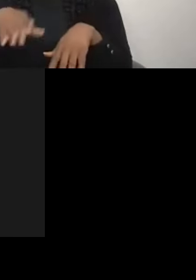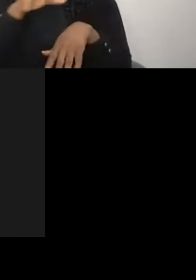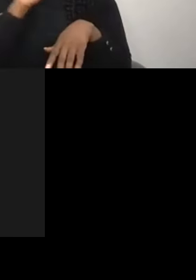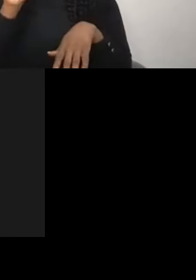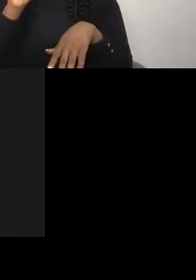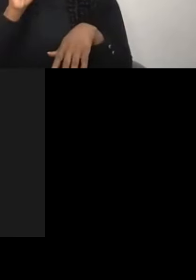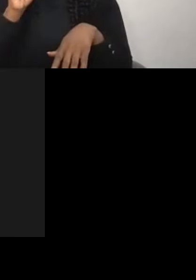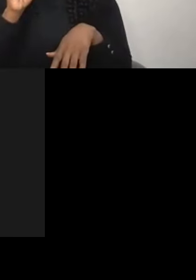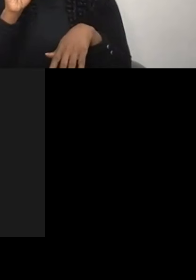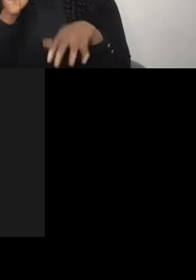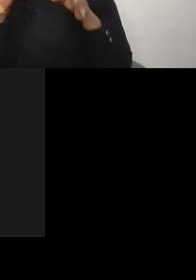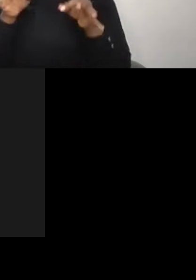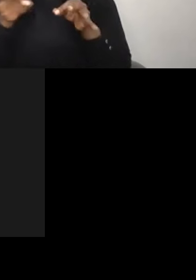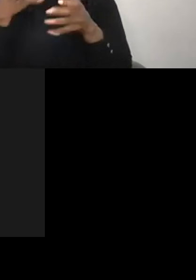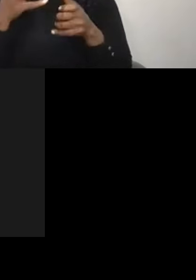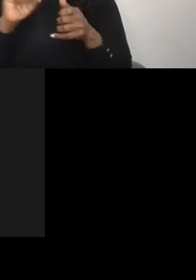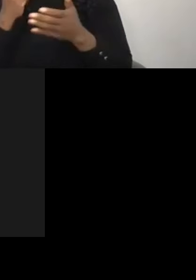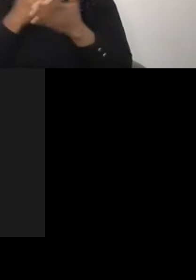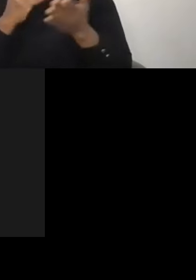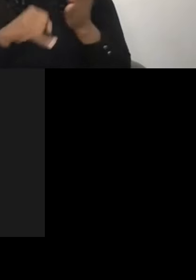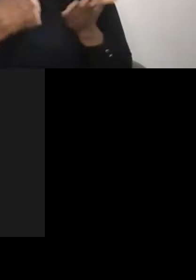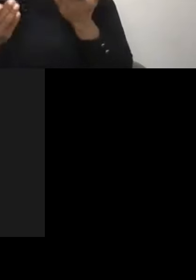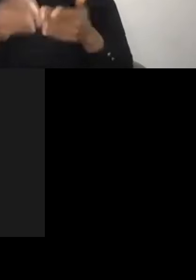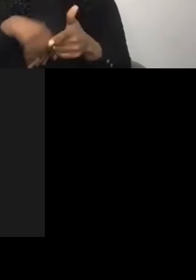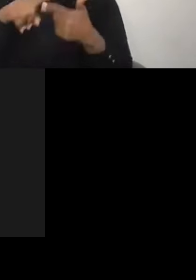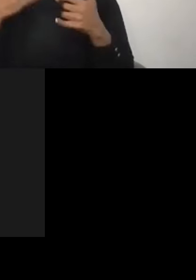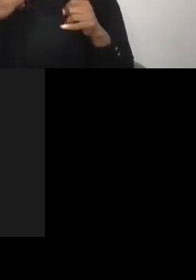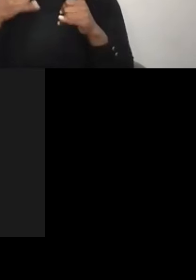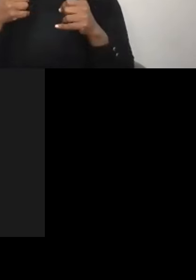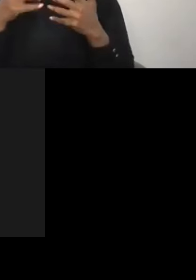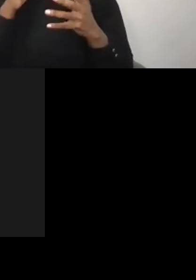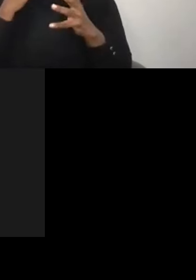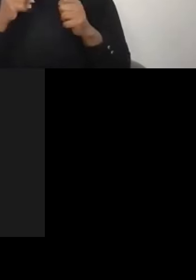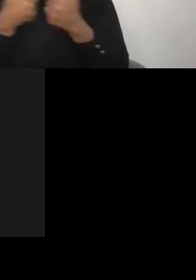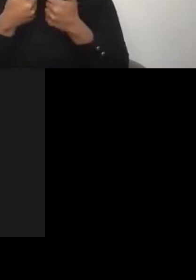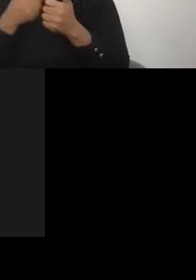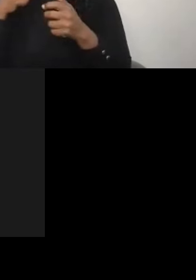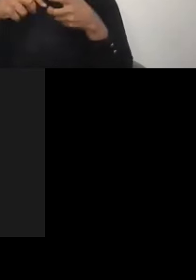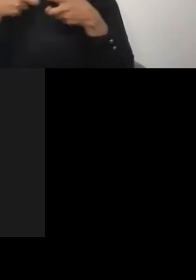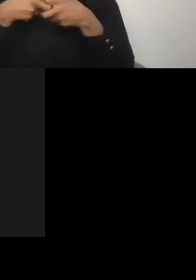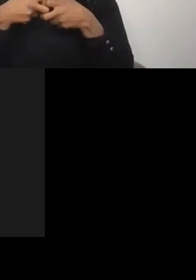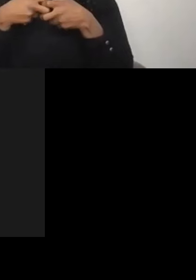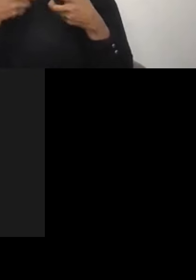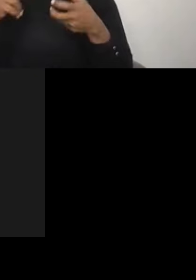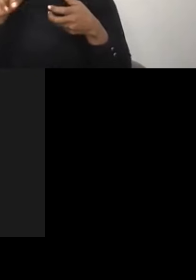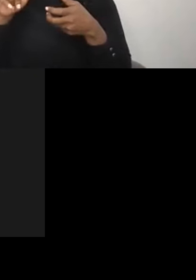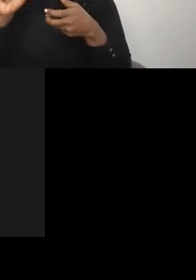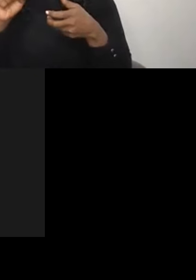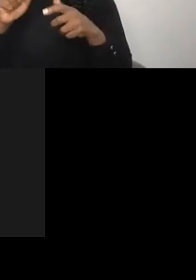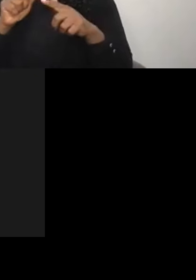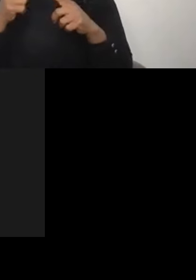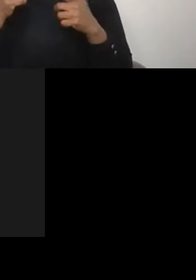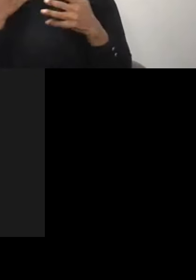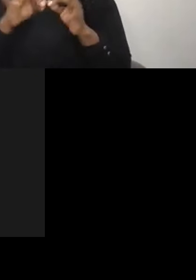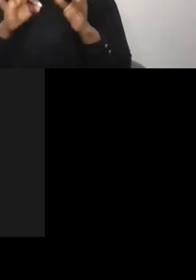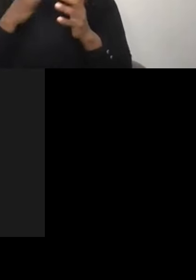so describing to them, you might do some drawings or you might play some things that look like games or do some puzzles, and then assuring them that they're just supposed to try